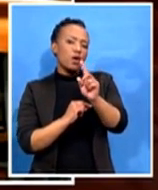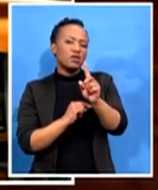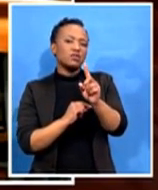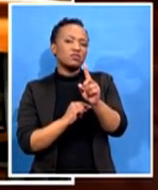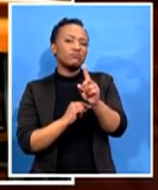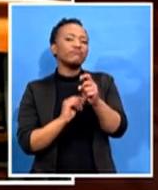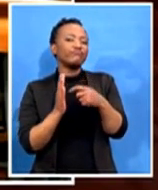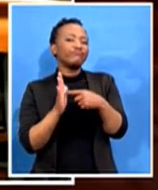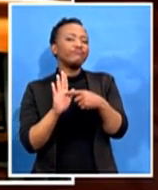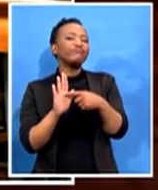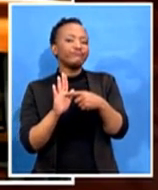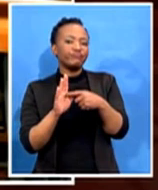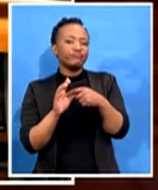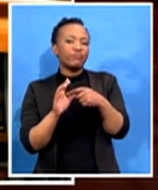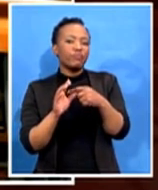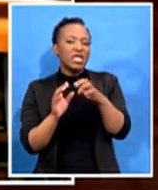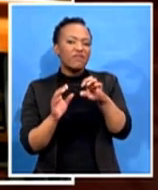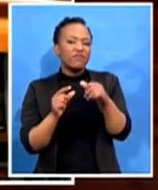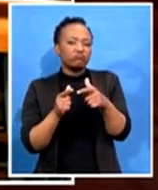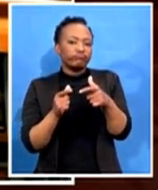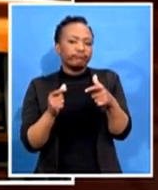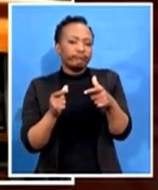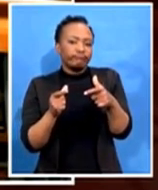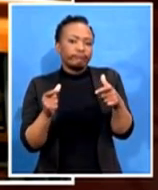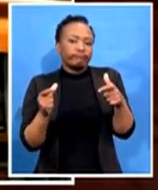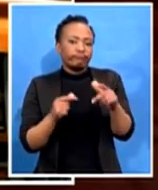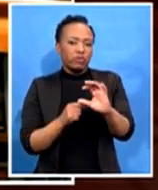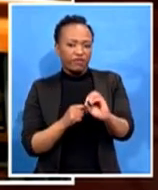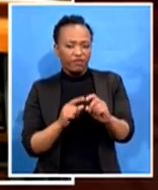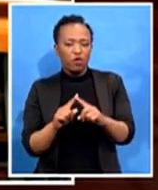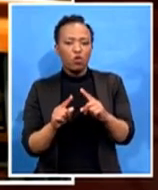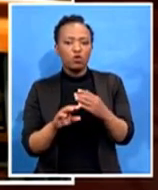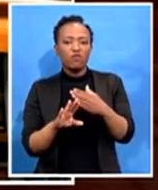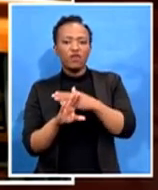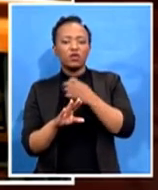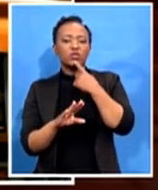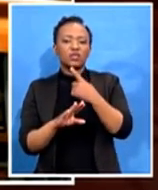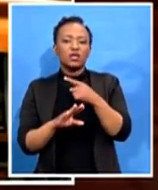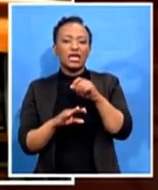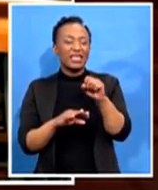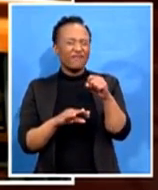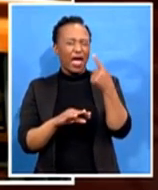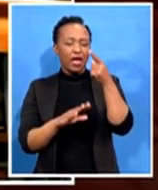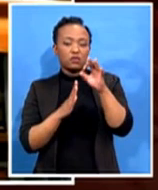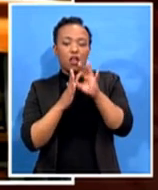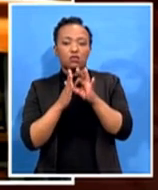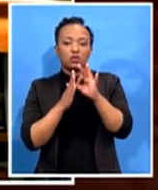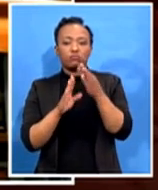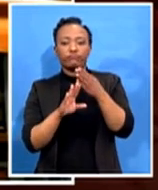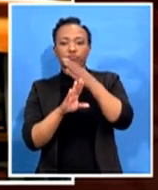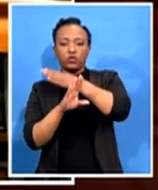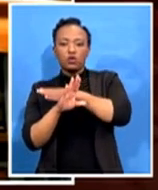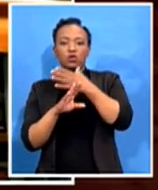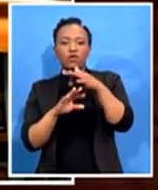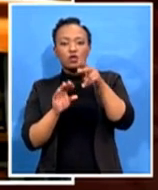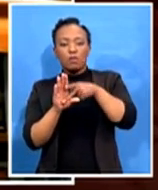instance, as you pointed out earlier on in the background, that when the first election was held that they participated in,